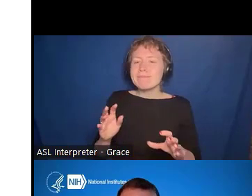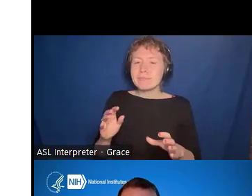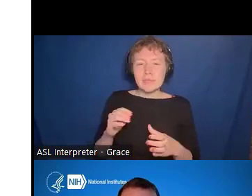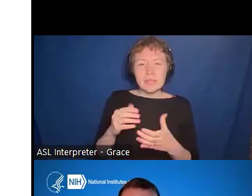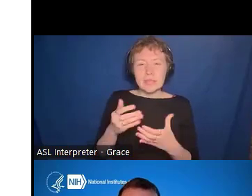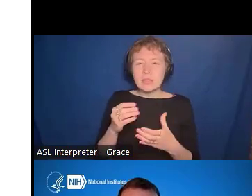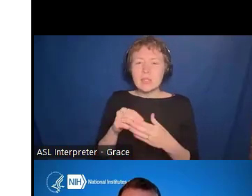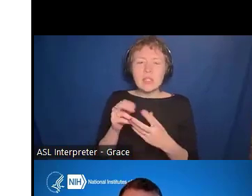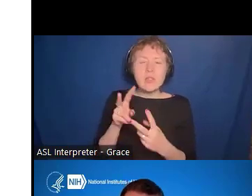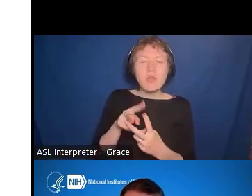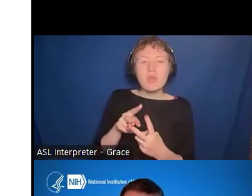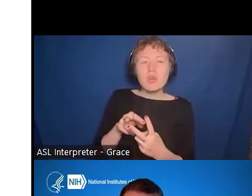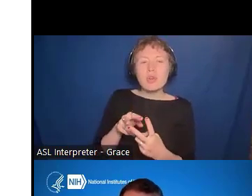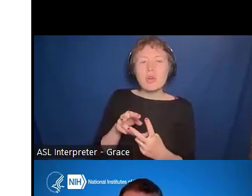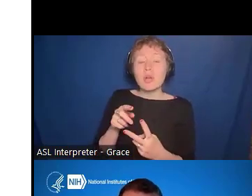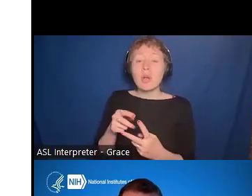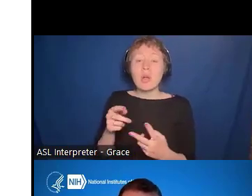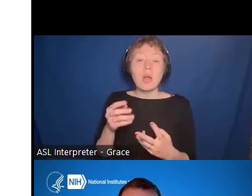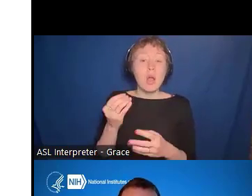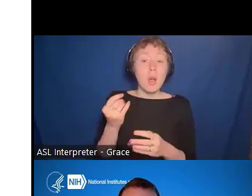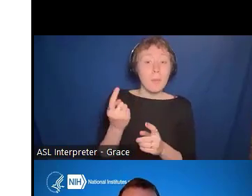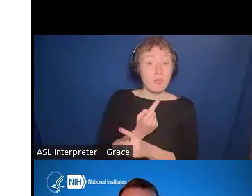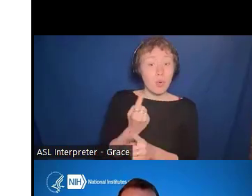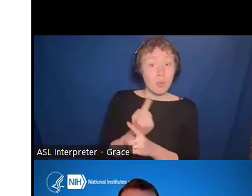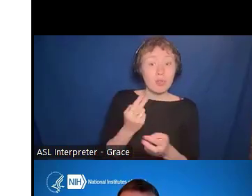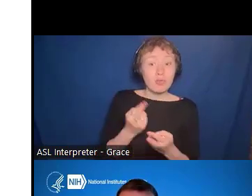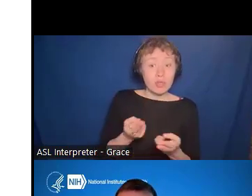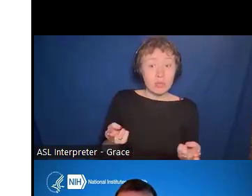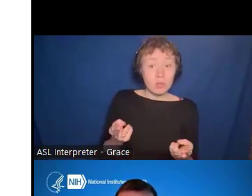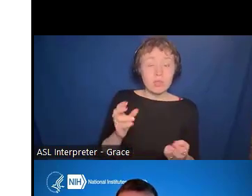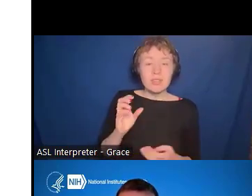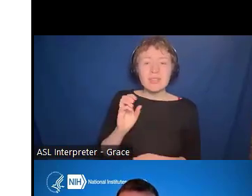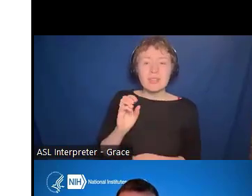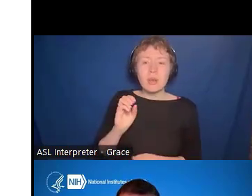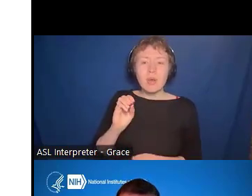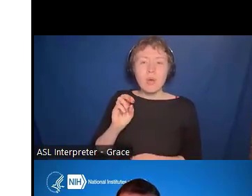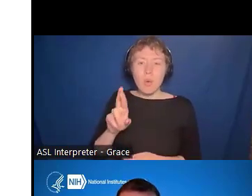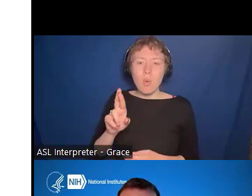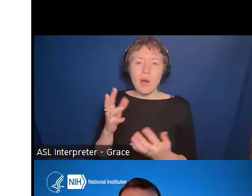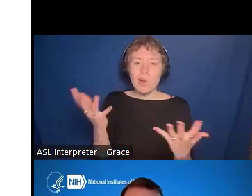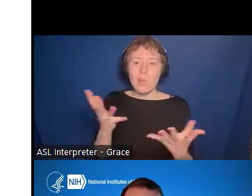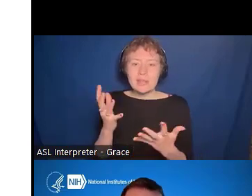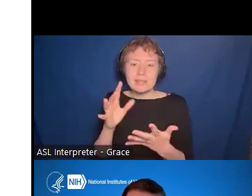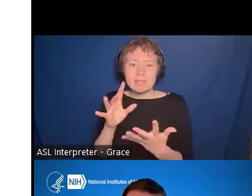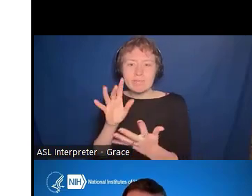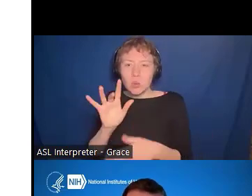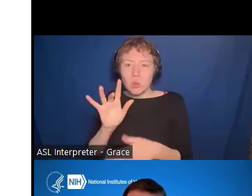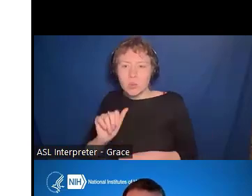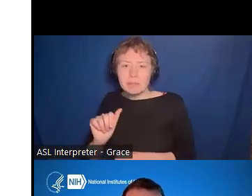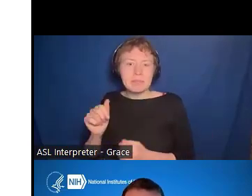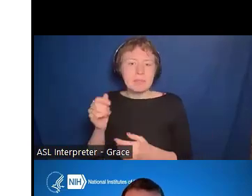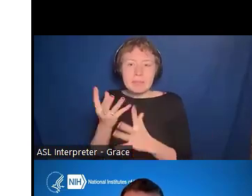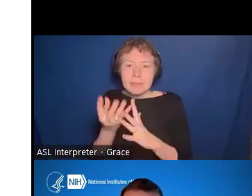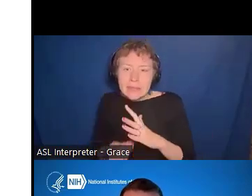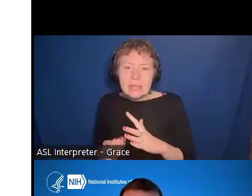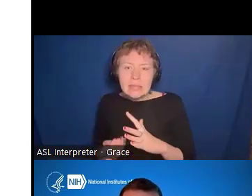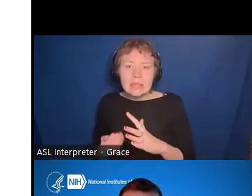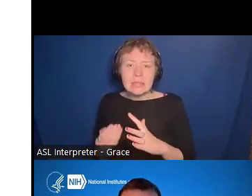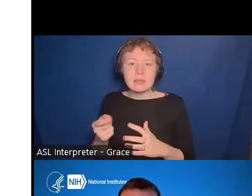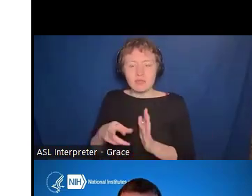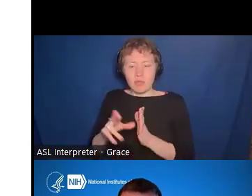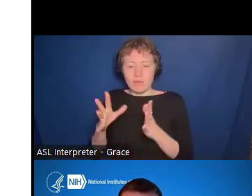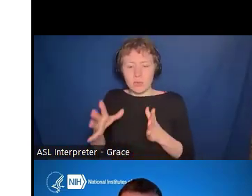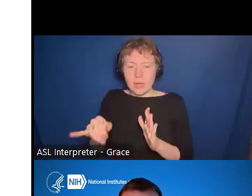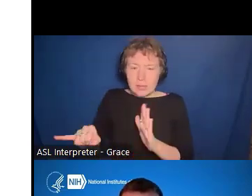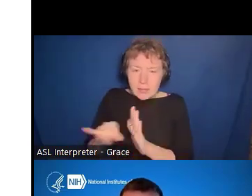as either it's appropriate resources or there are gaps identified by the reviewers. And if they do identify gaps, then they're going to note on